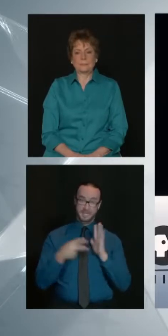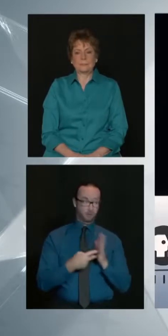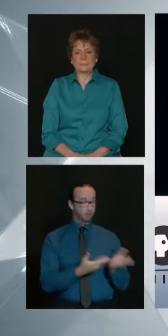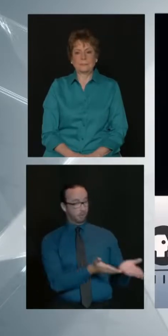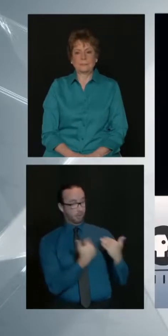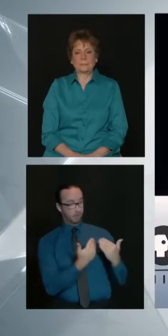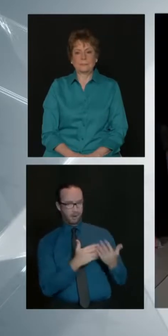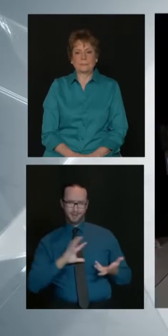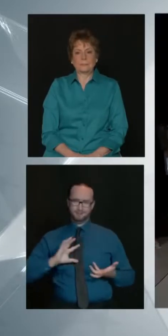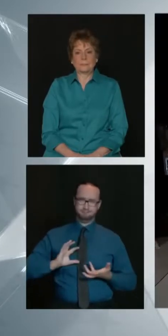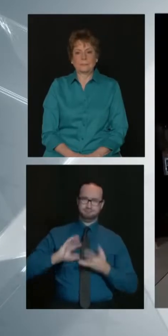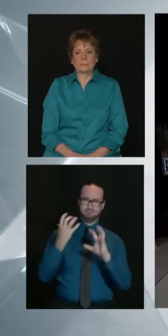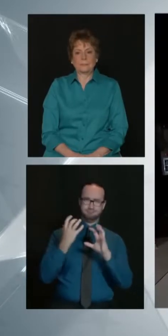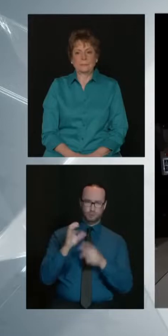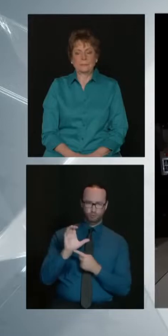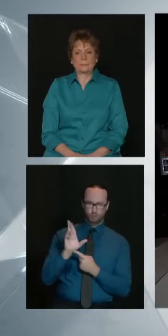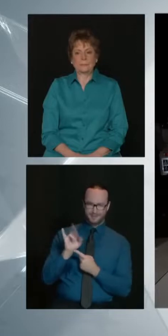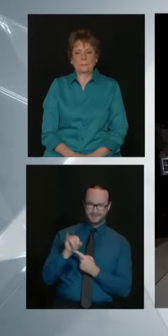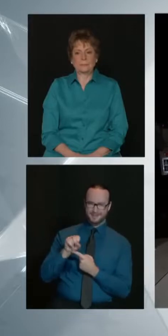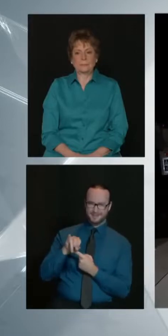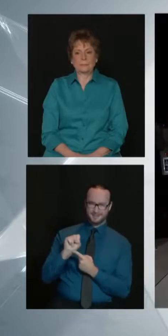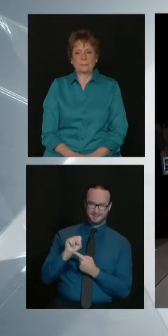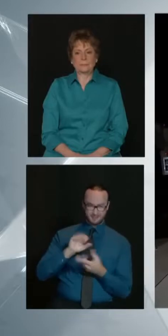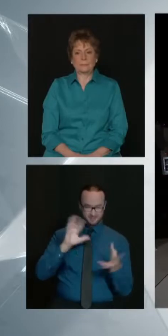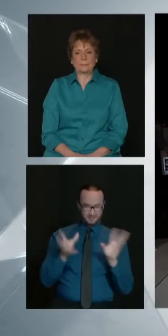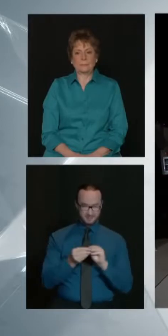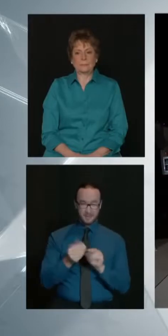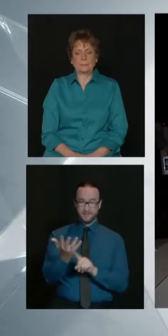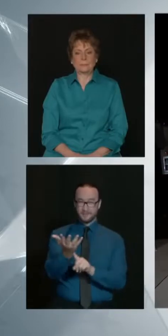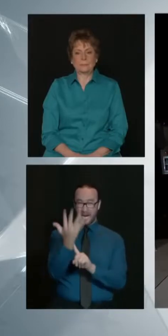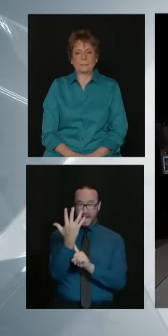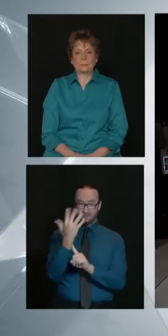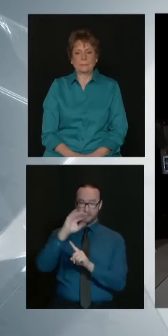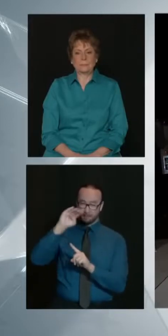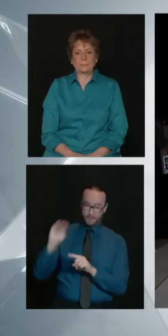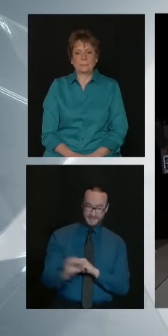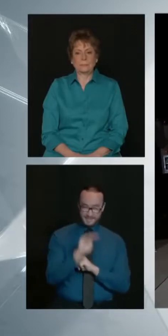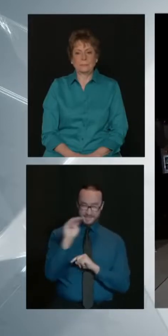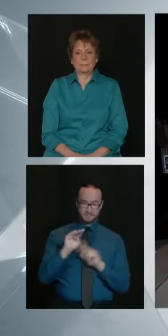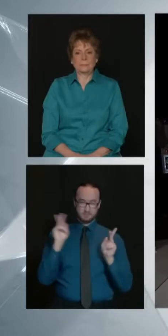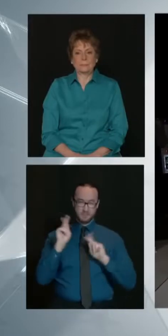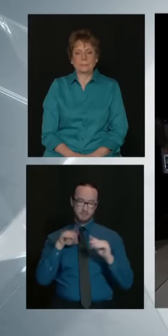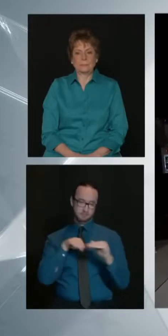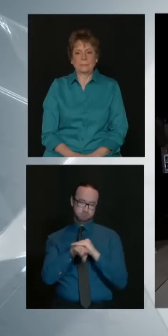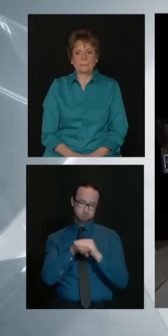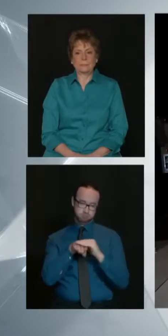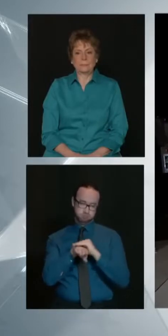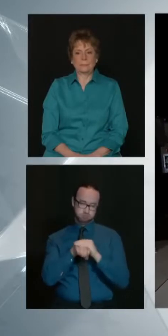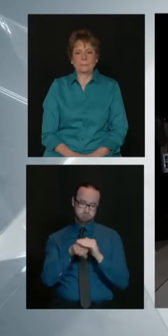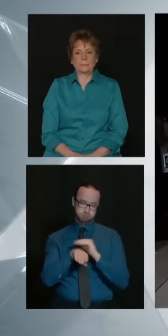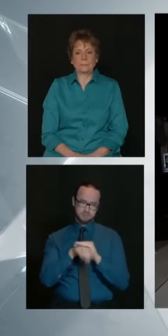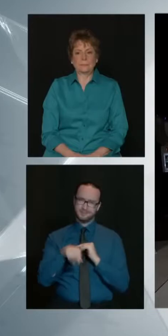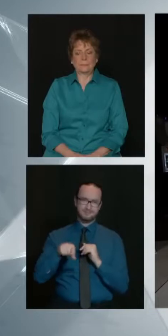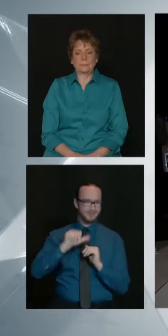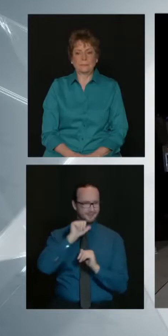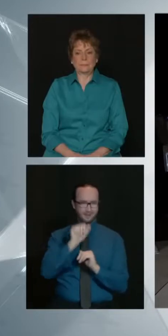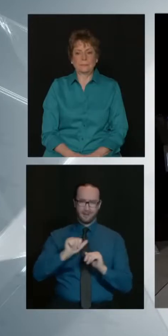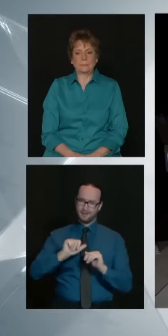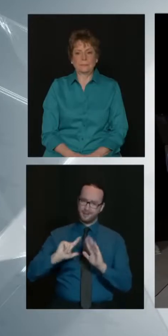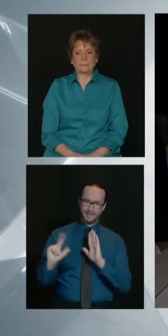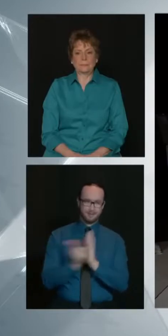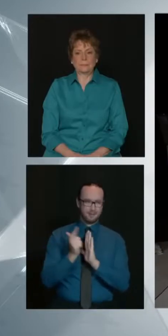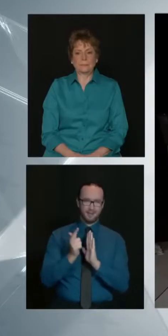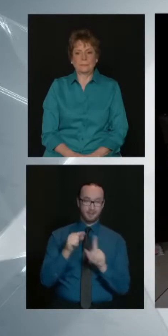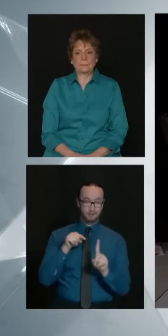million, have come here in the last 22 months. Joe Biden and Mark Kelly have welcomed them. When these people cross, they know not only will they not be deported,